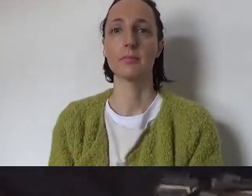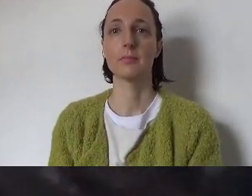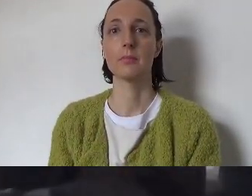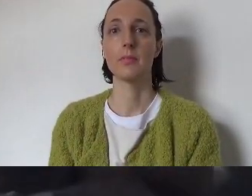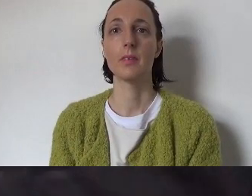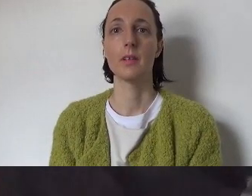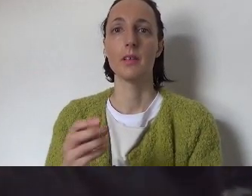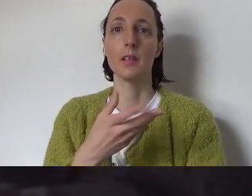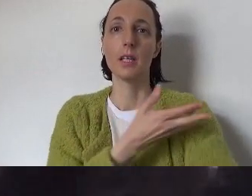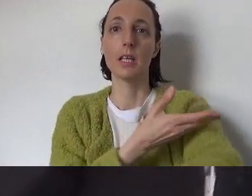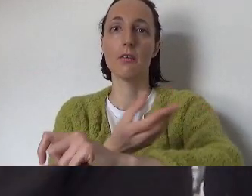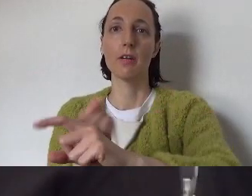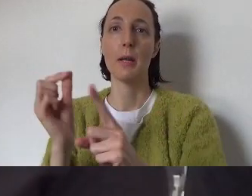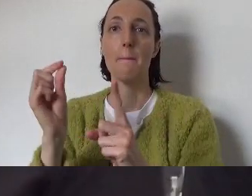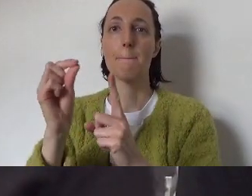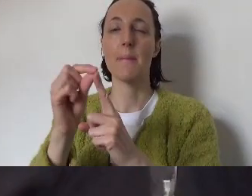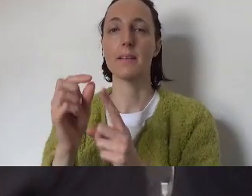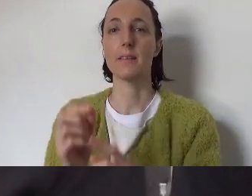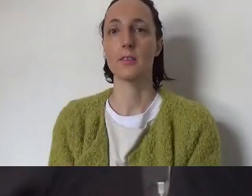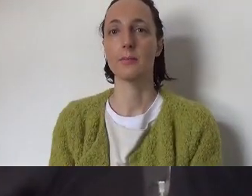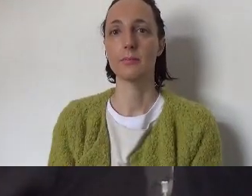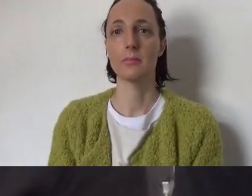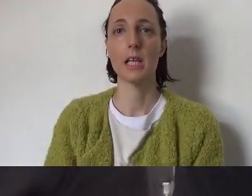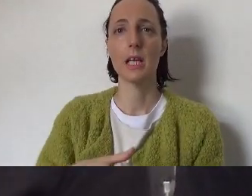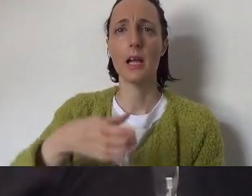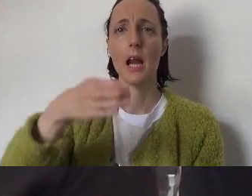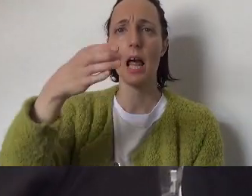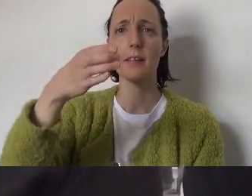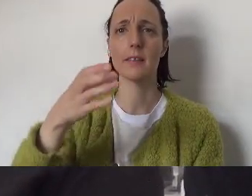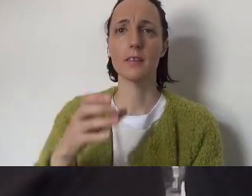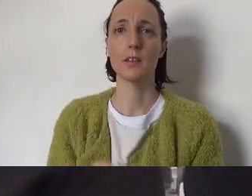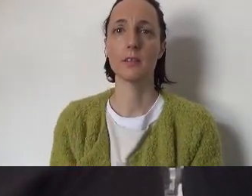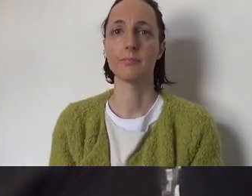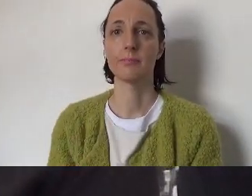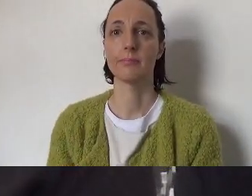You are just to put the pesto in a clean container, glass.